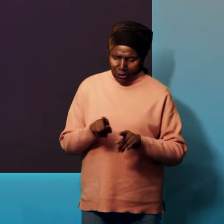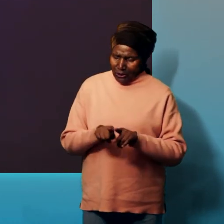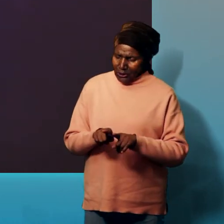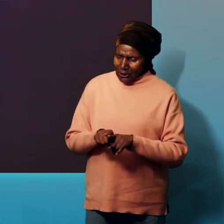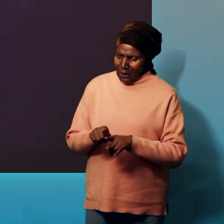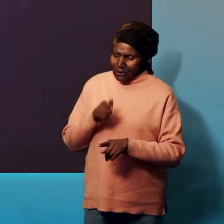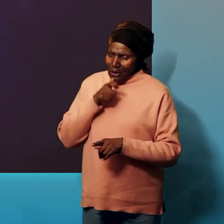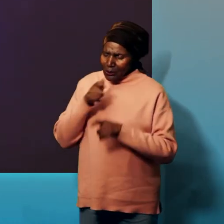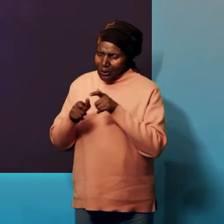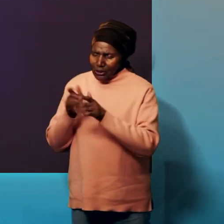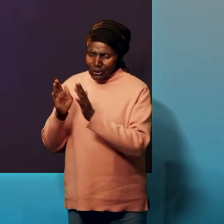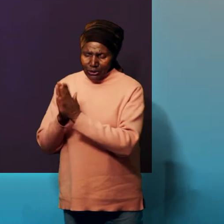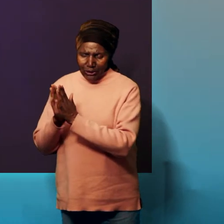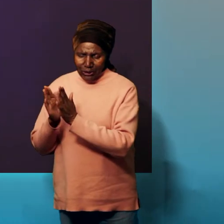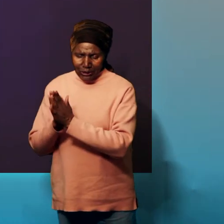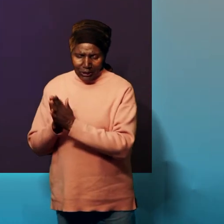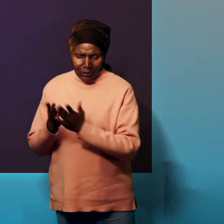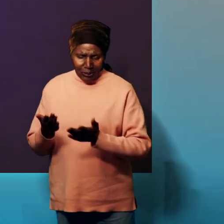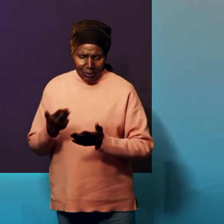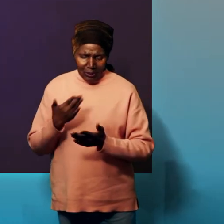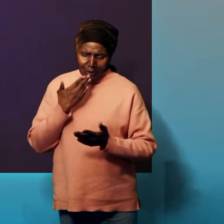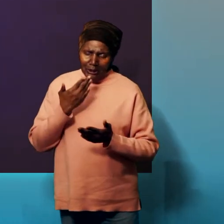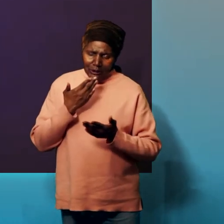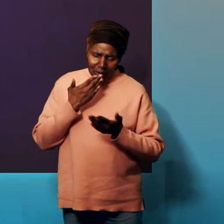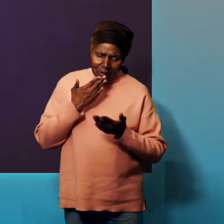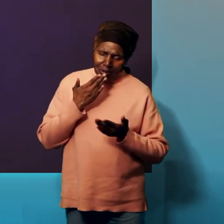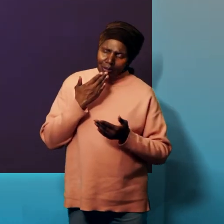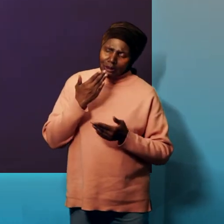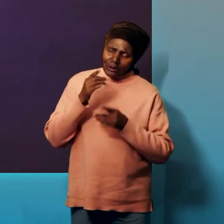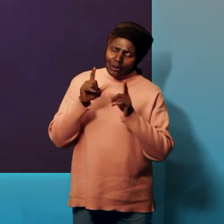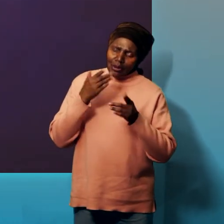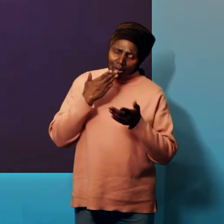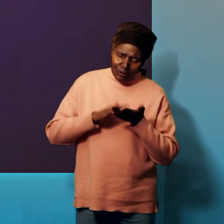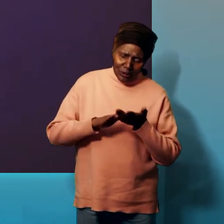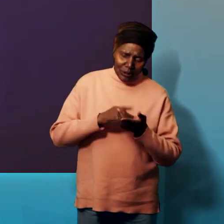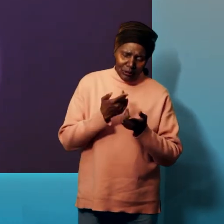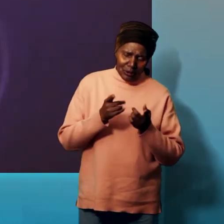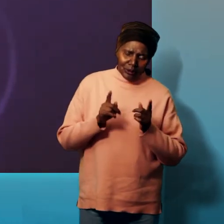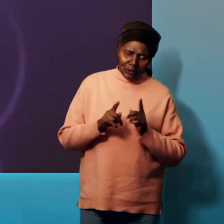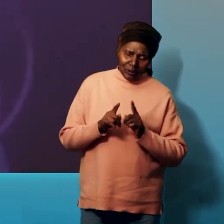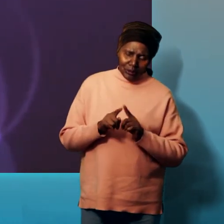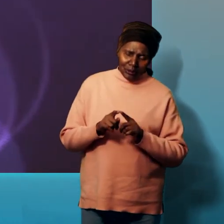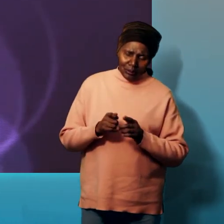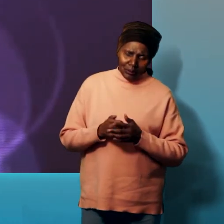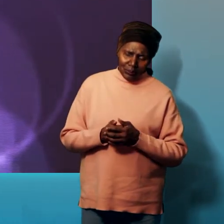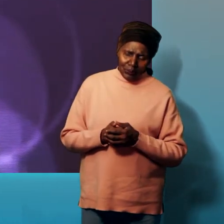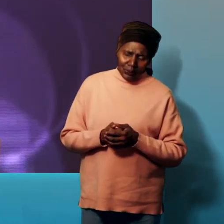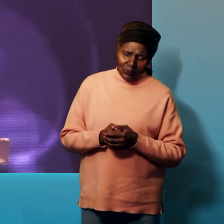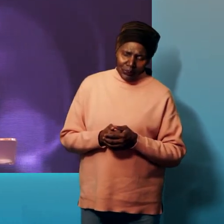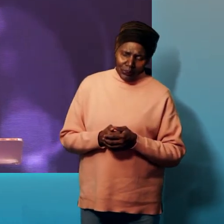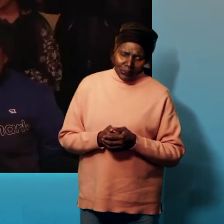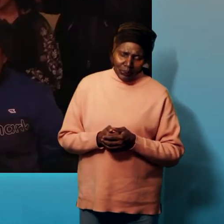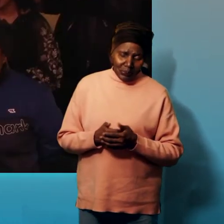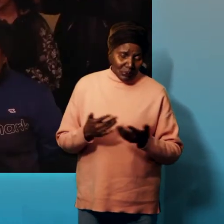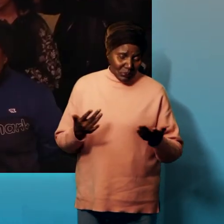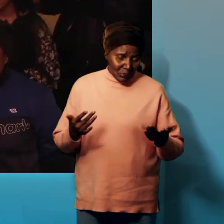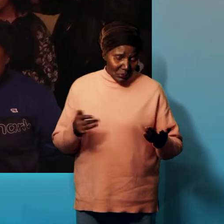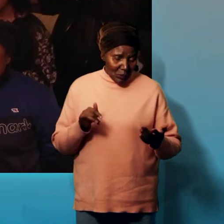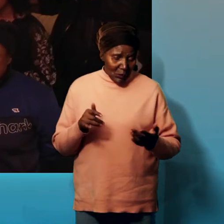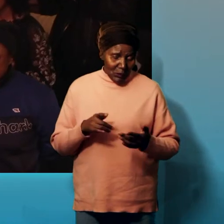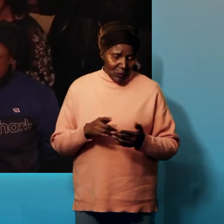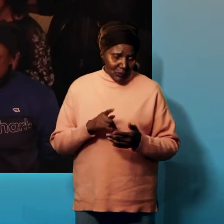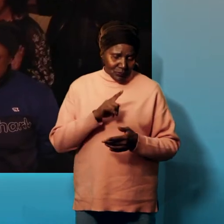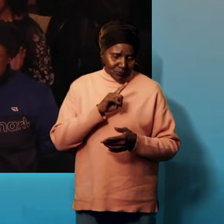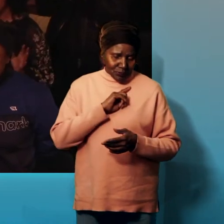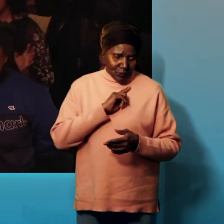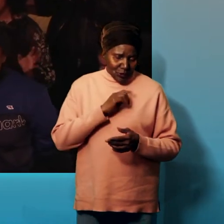ways that we have denied you one way or another. Jesus, we ask that you would forgive us. Whether it was because we were ashamed